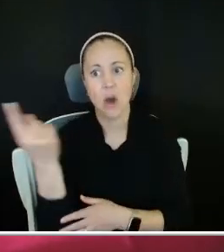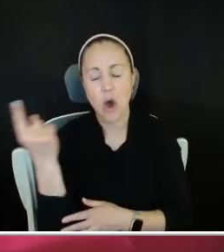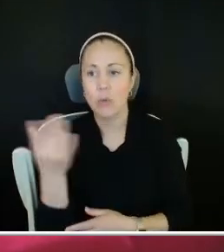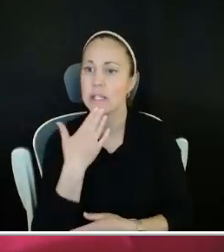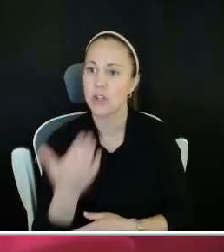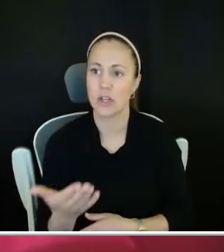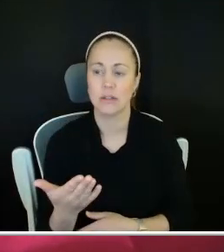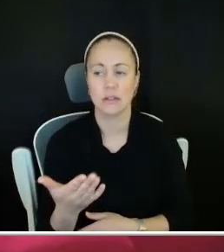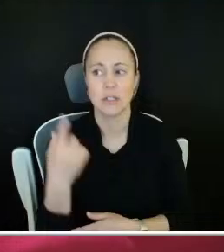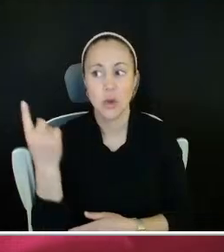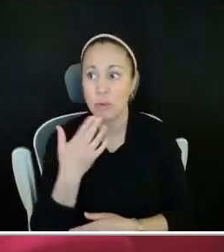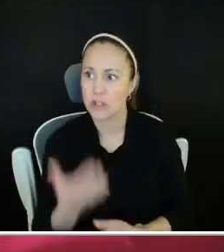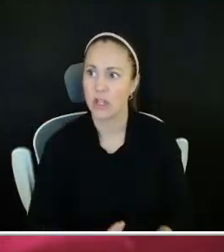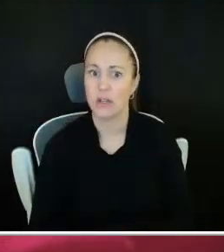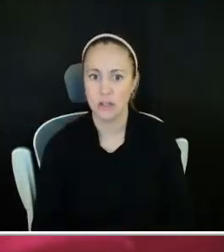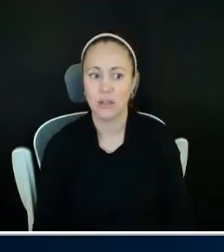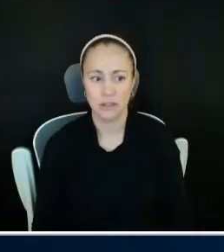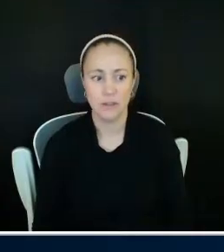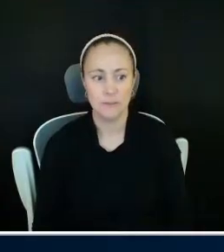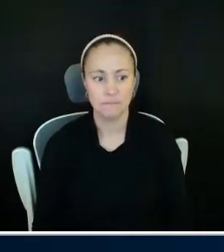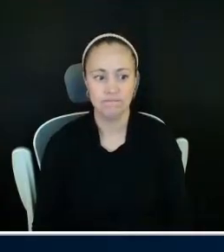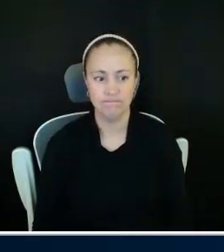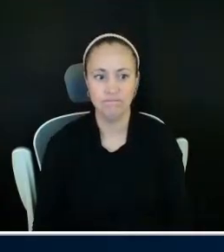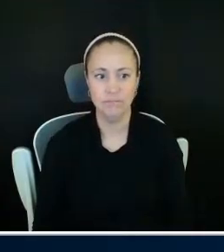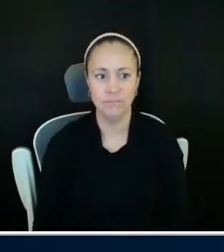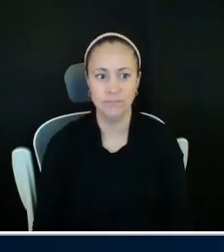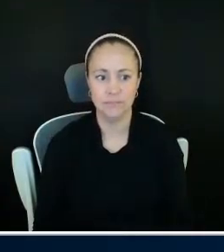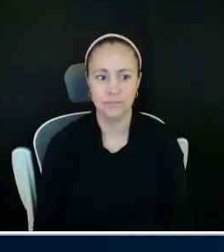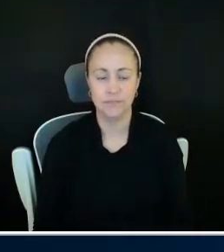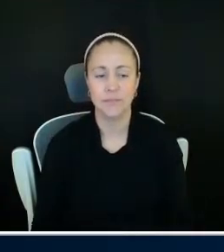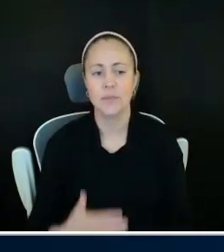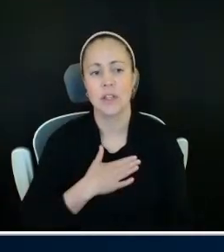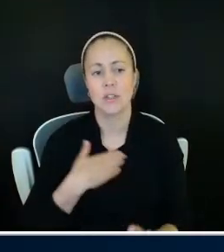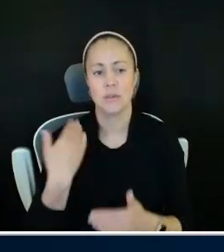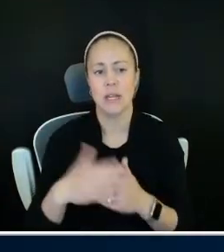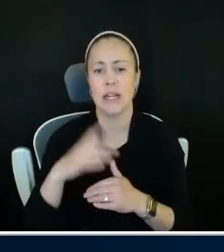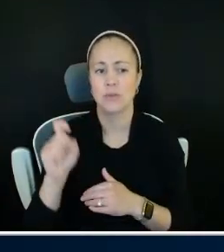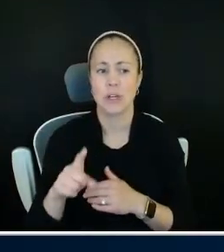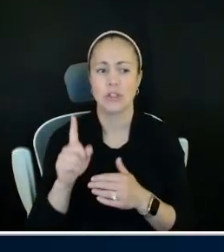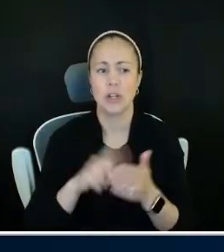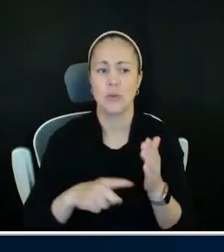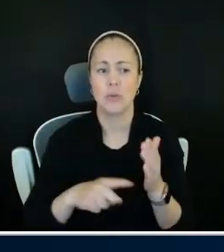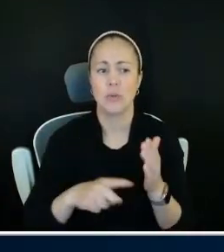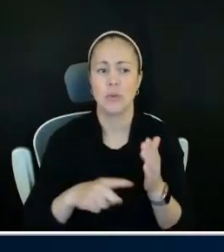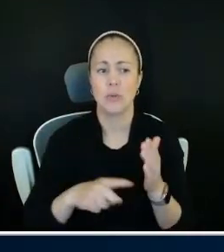always good. That kind of leads to my next question: is what do you wish parents knew?